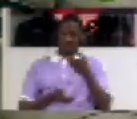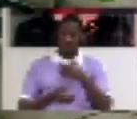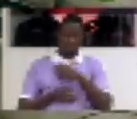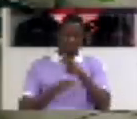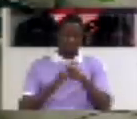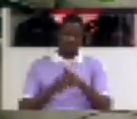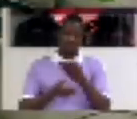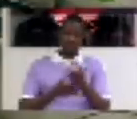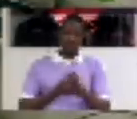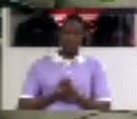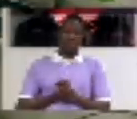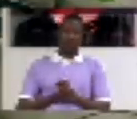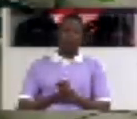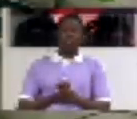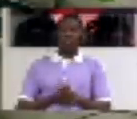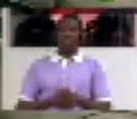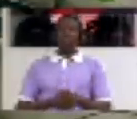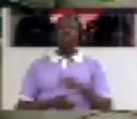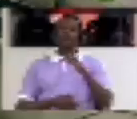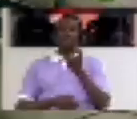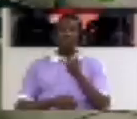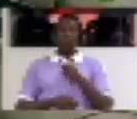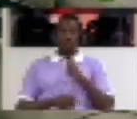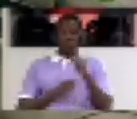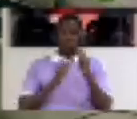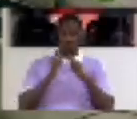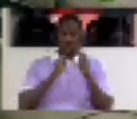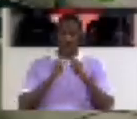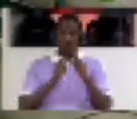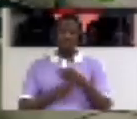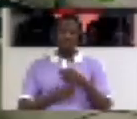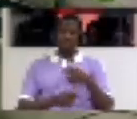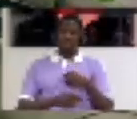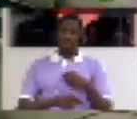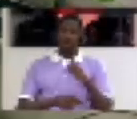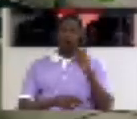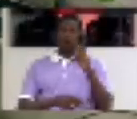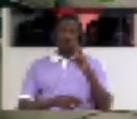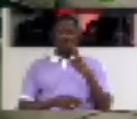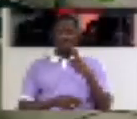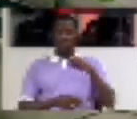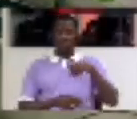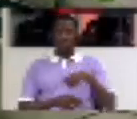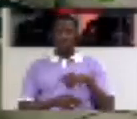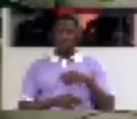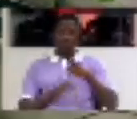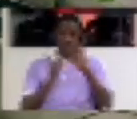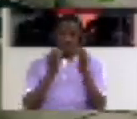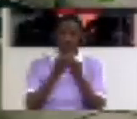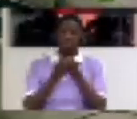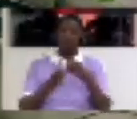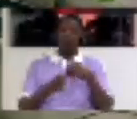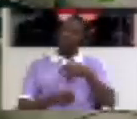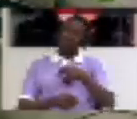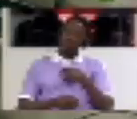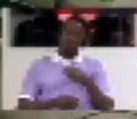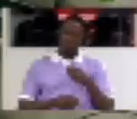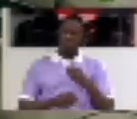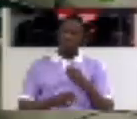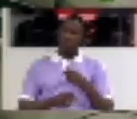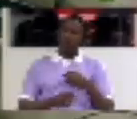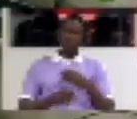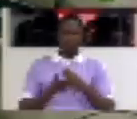and Obi-Wan team. They want us to continue this session and they will sort it out at the